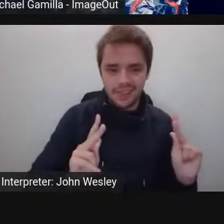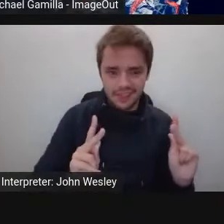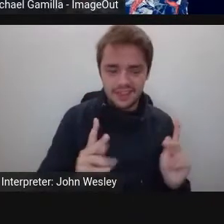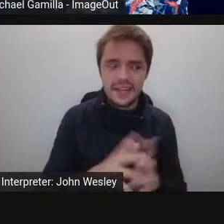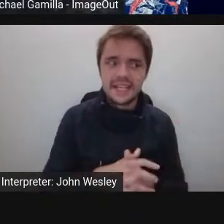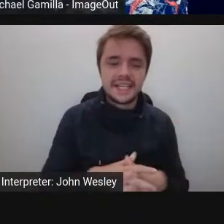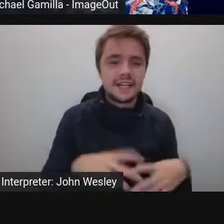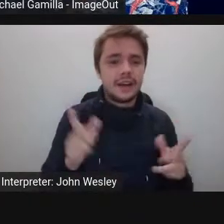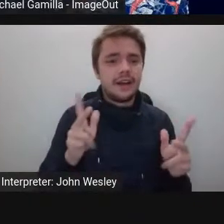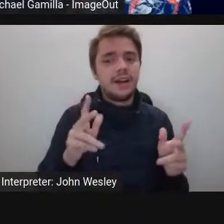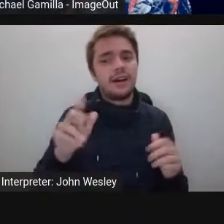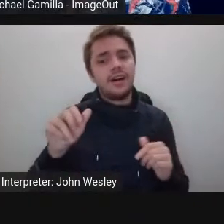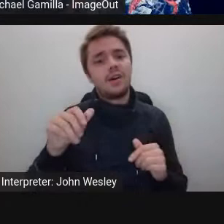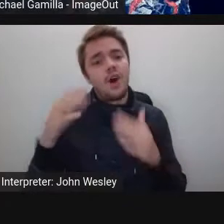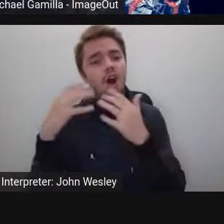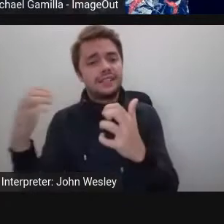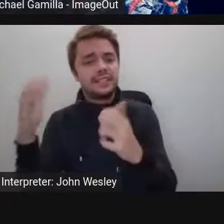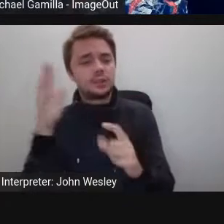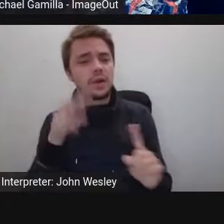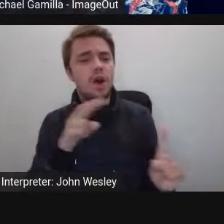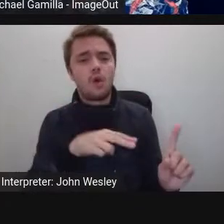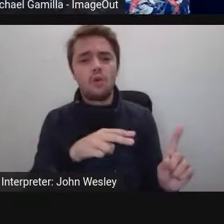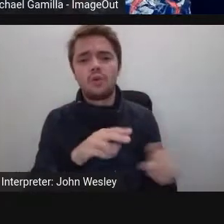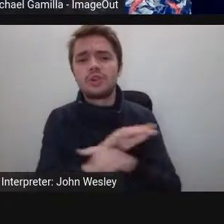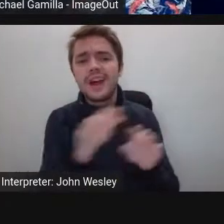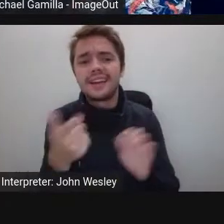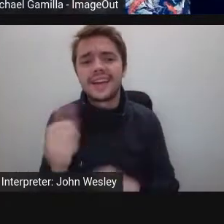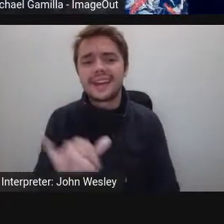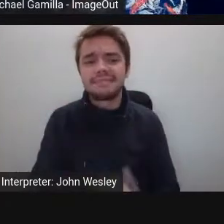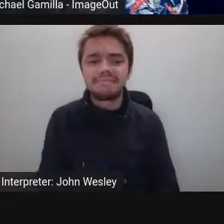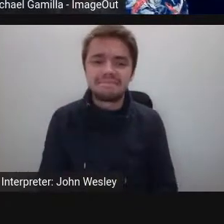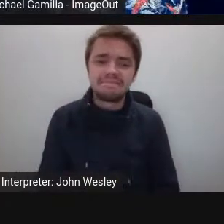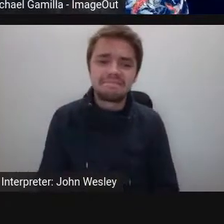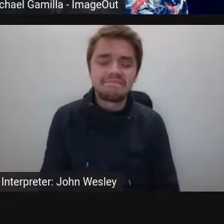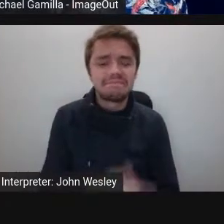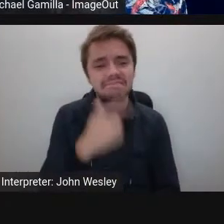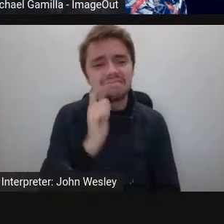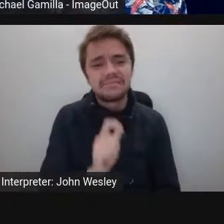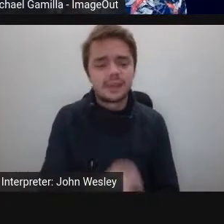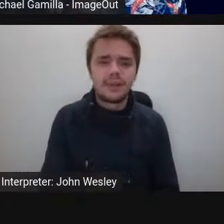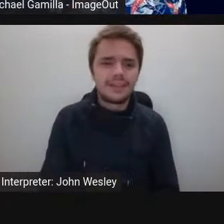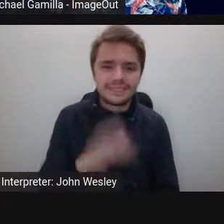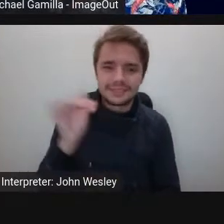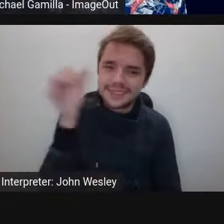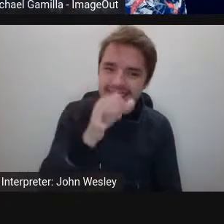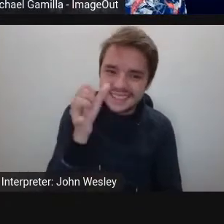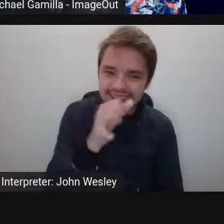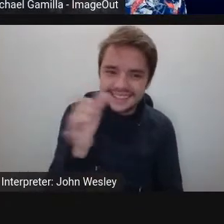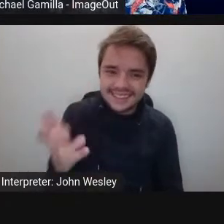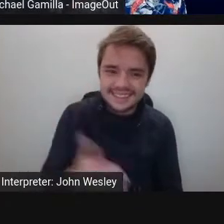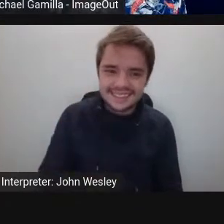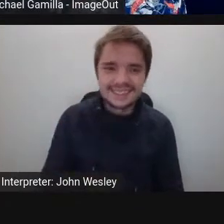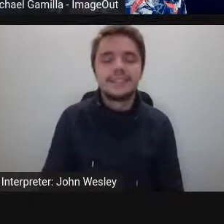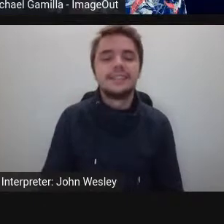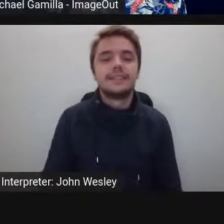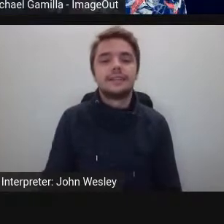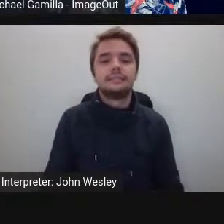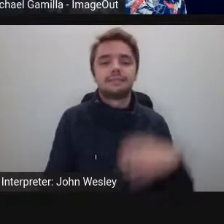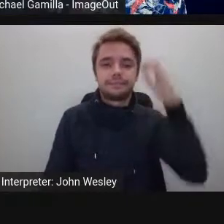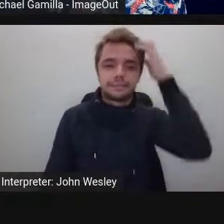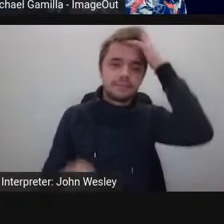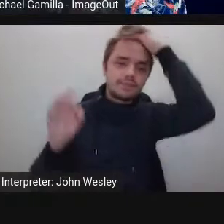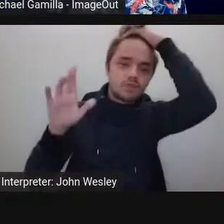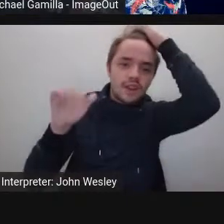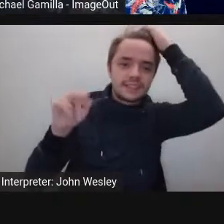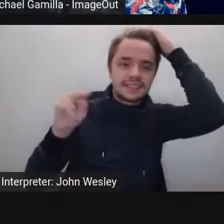they don't think of them as gay anymore, which is absurd, you know? Well, exactly. And I think like I said,